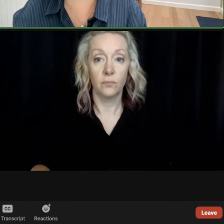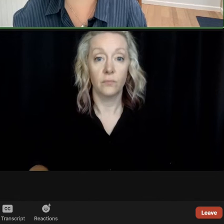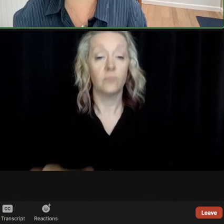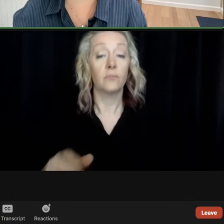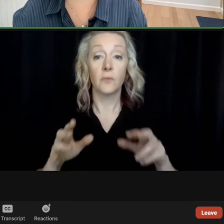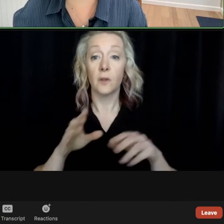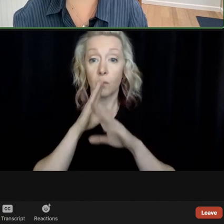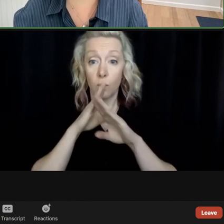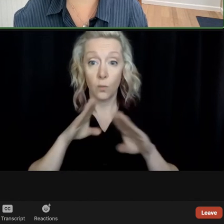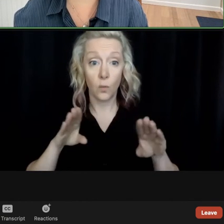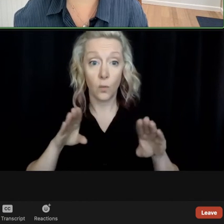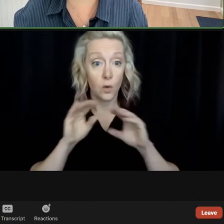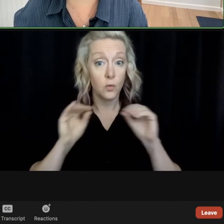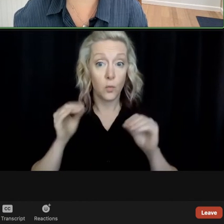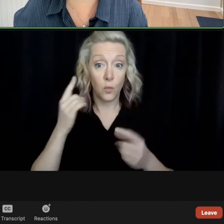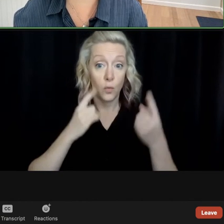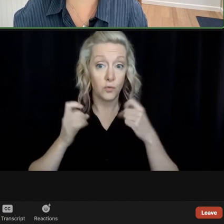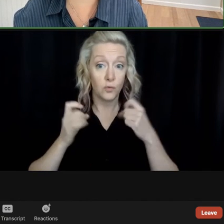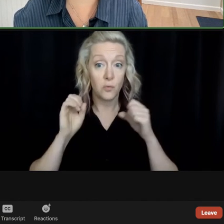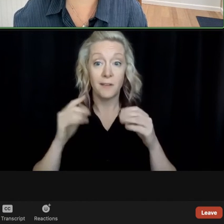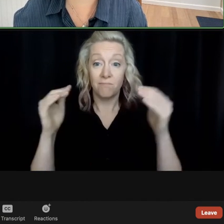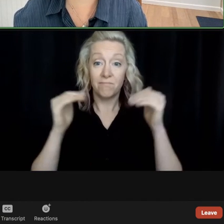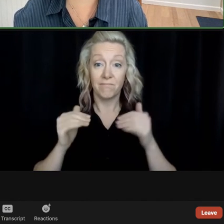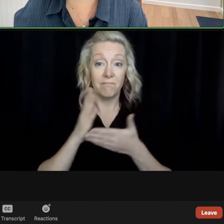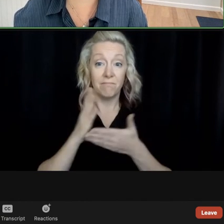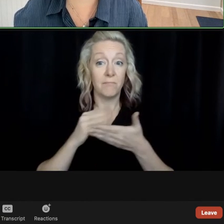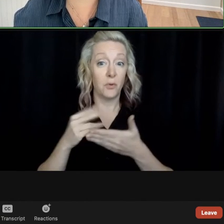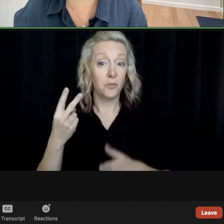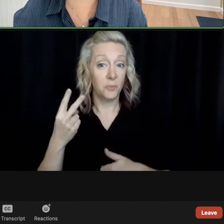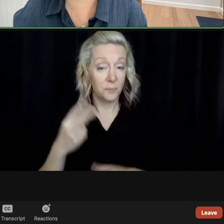All right. And I'm going to move this over.